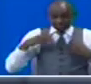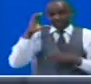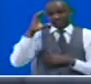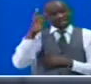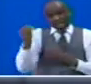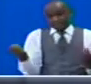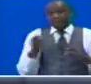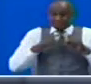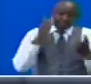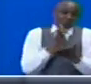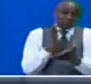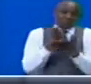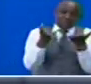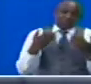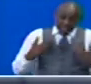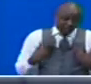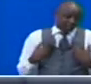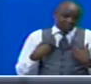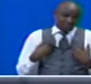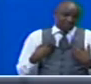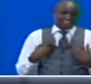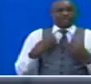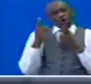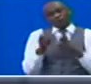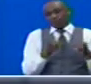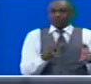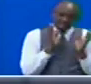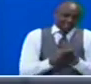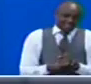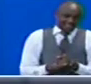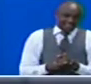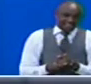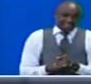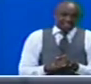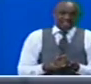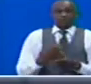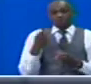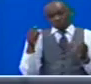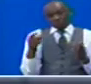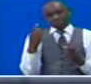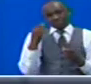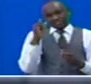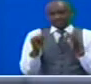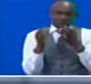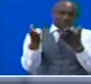obviously, there could easily be, as usual, some elements